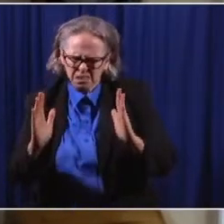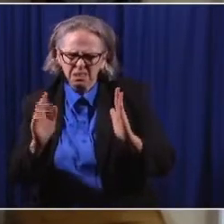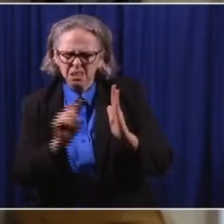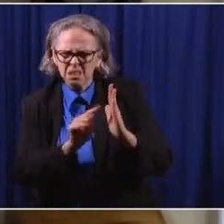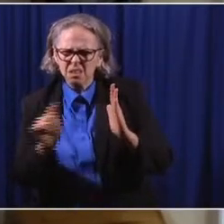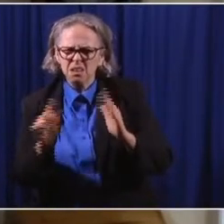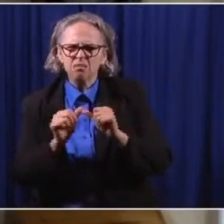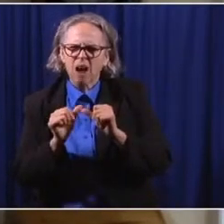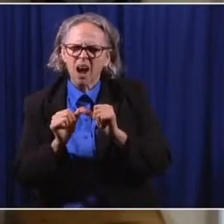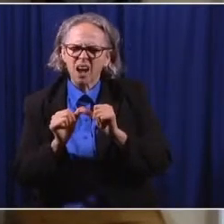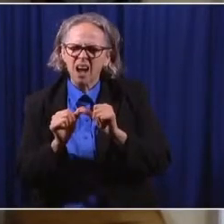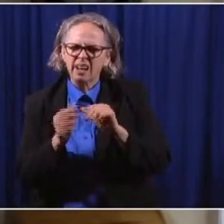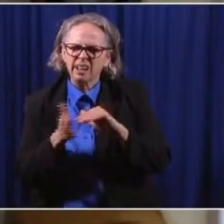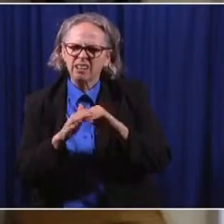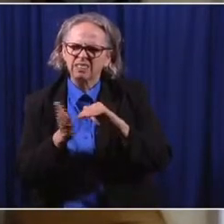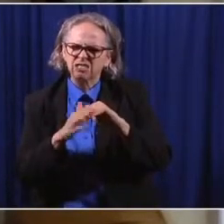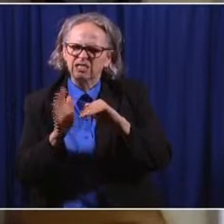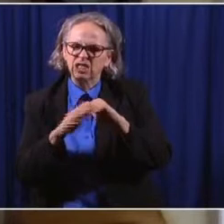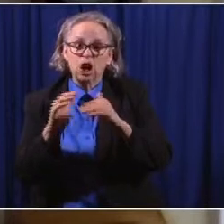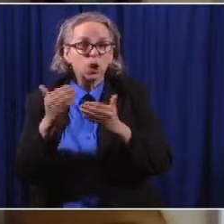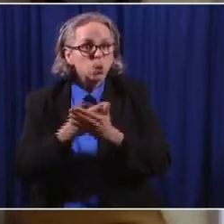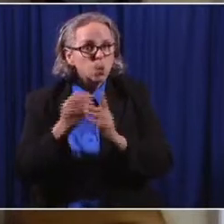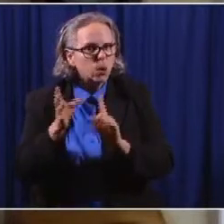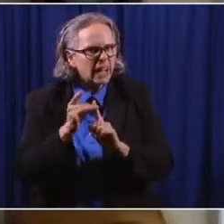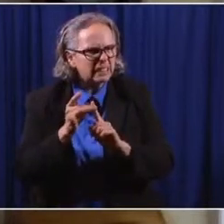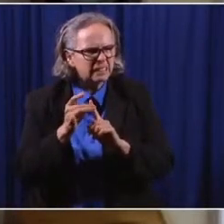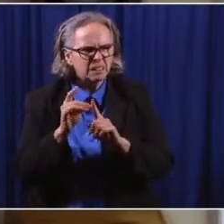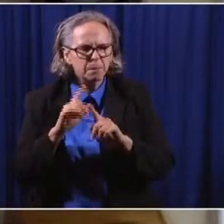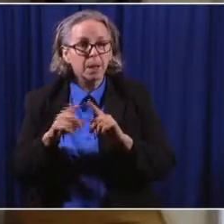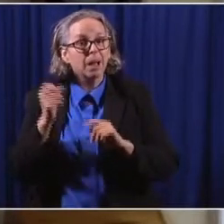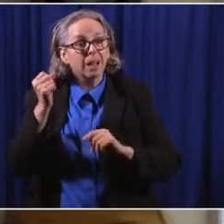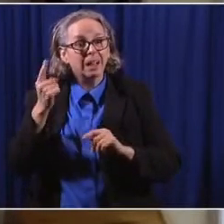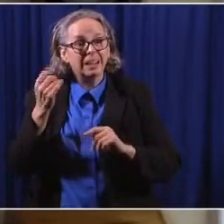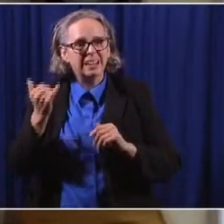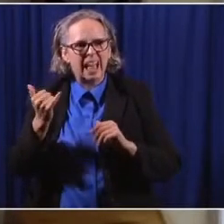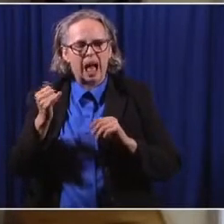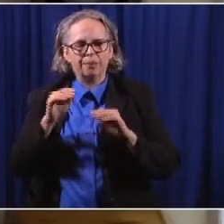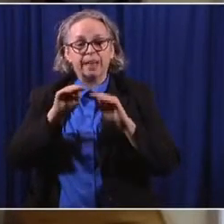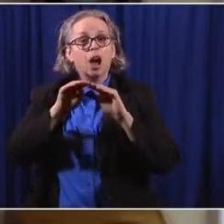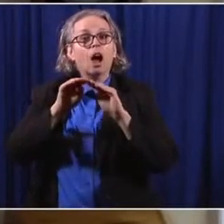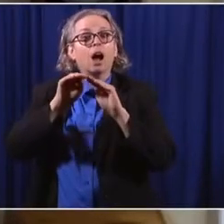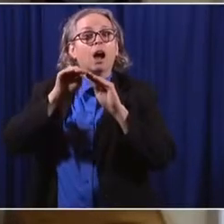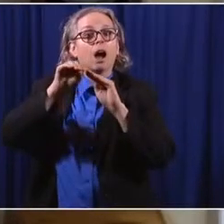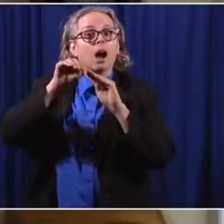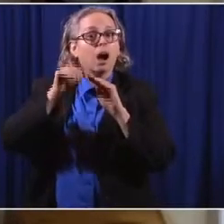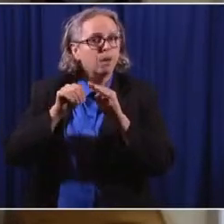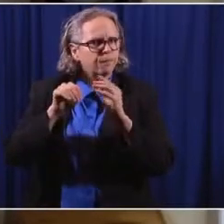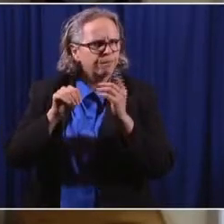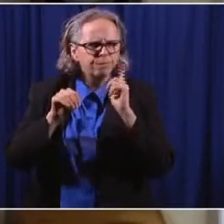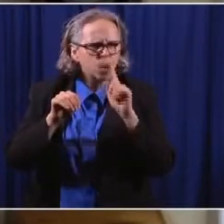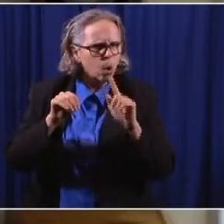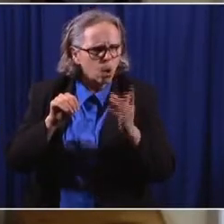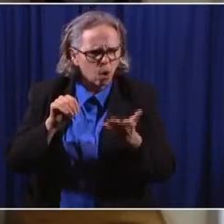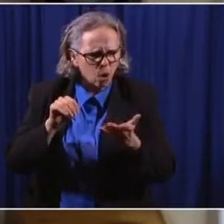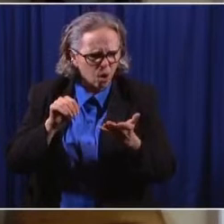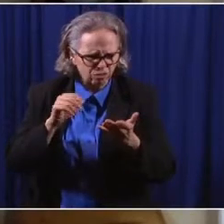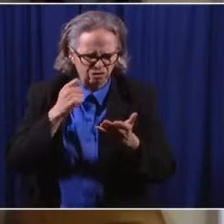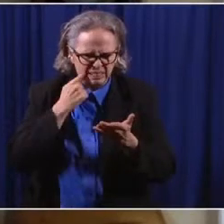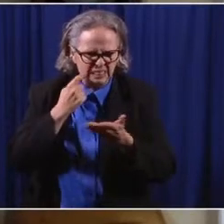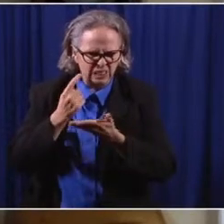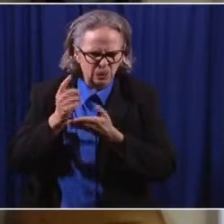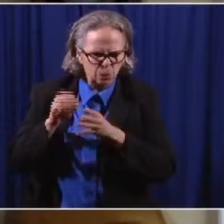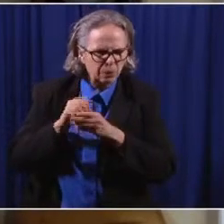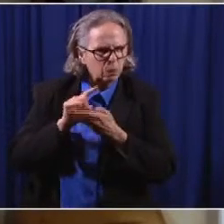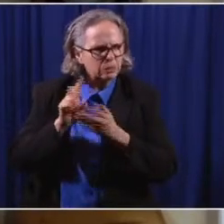in new cases, the county is seeing a decline in cases during the most recent week of reporting. Remember, we look at 2 weeks